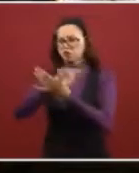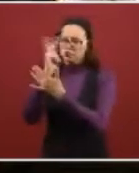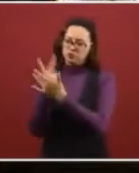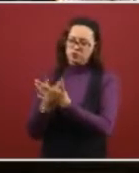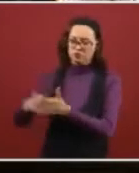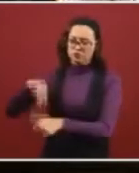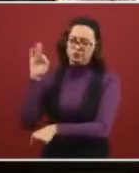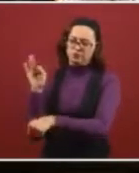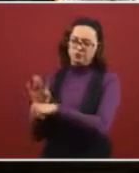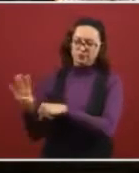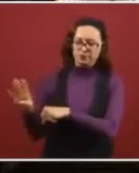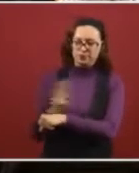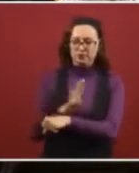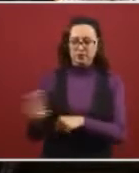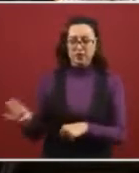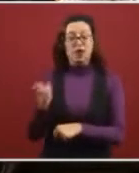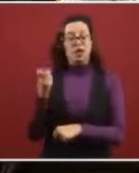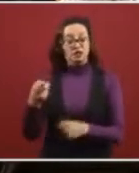benefit.